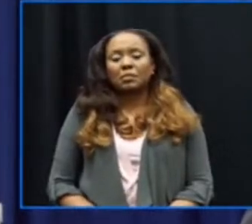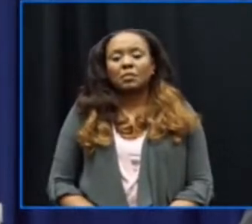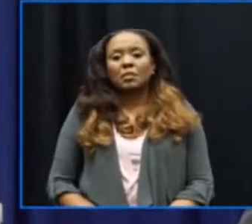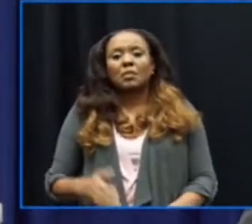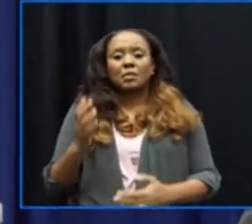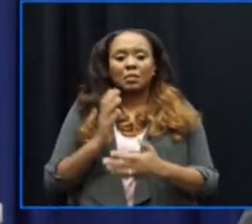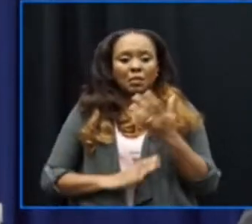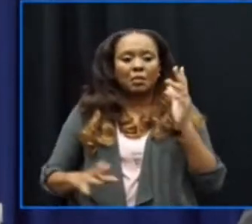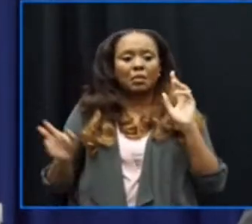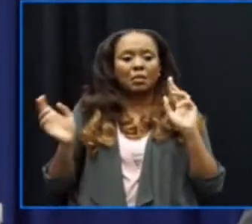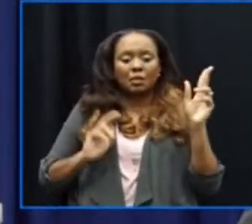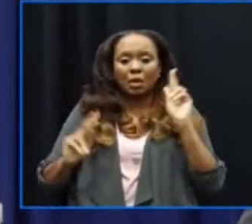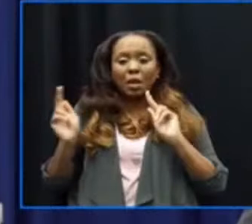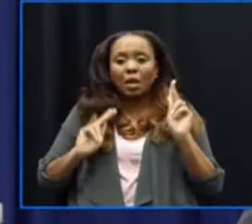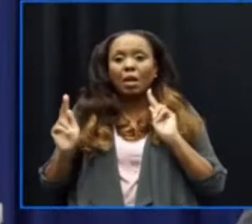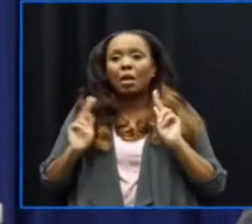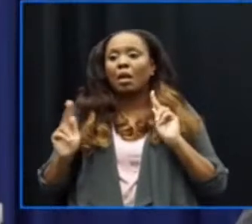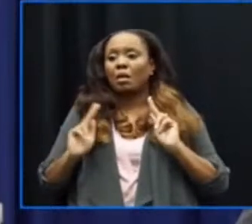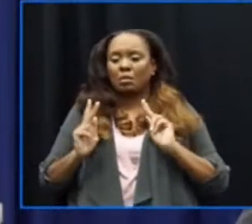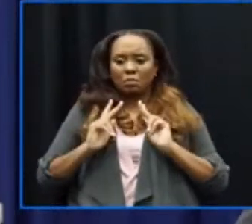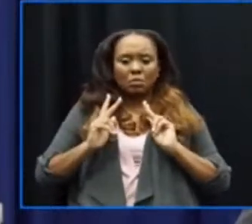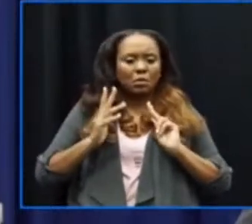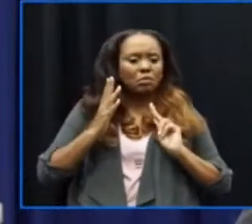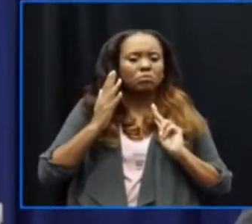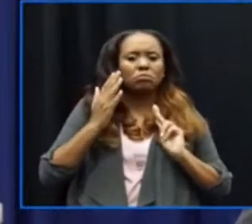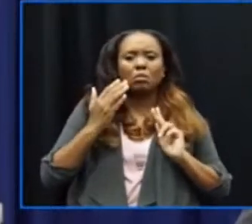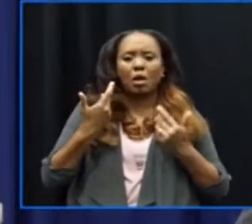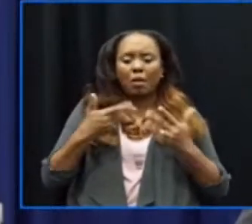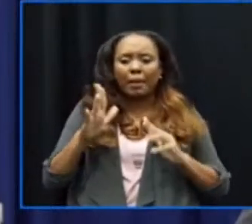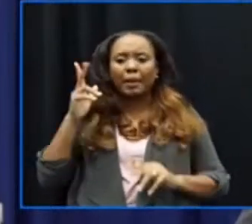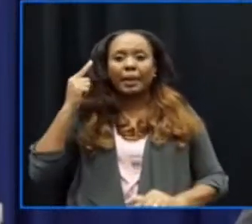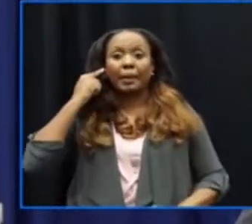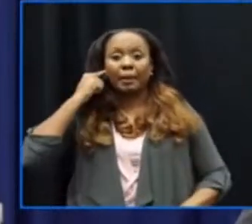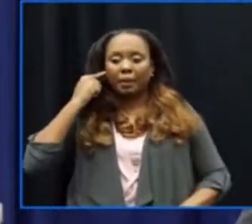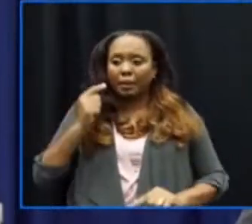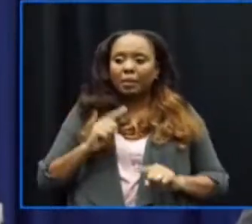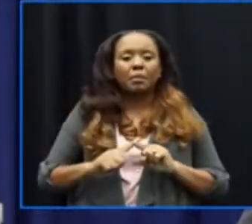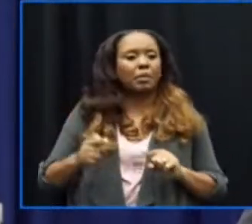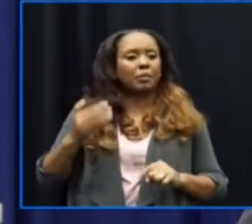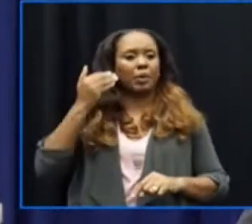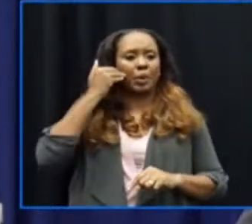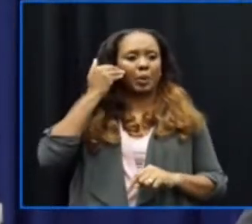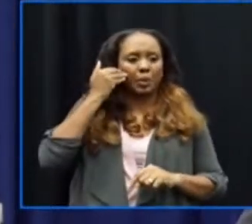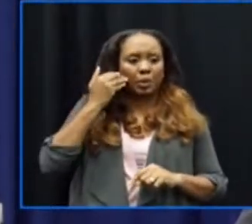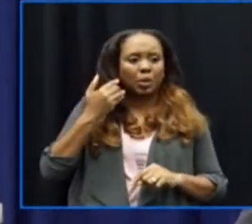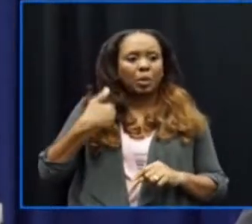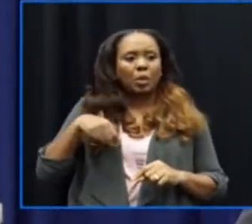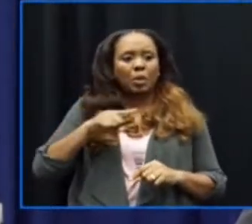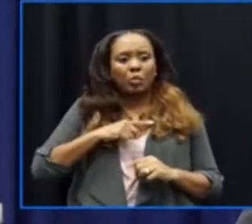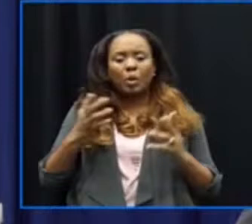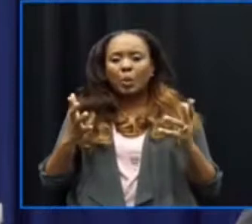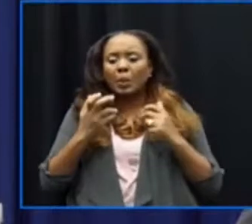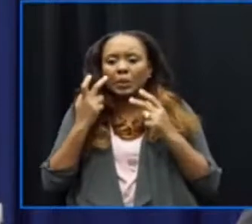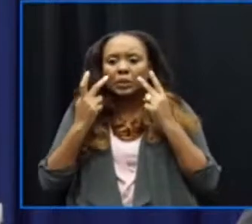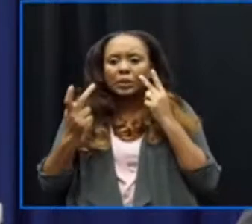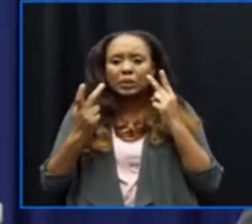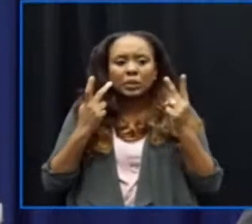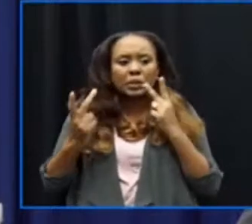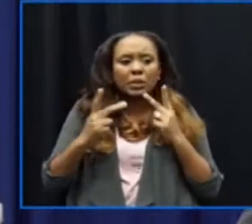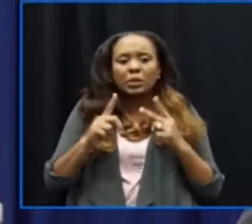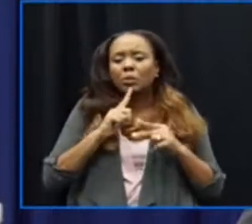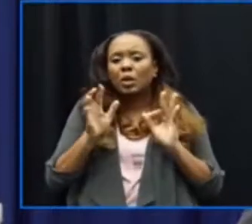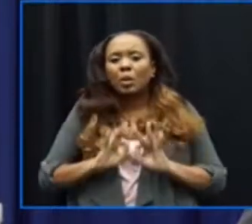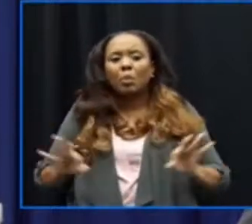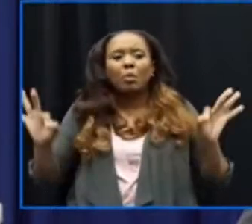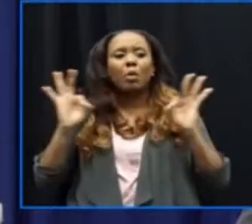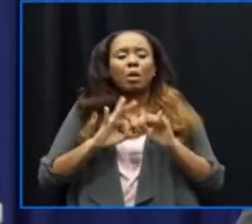there's some, we know that the problems are structural, but there is still a valid place for talking about compliance. There's still a valid place for